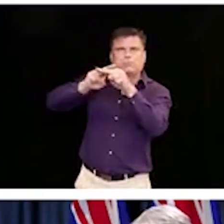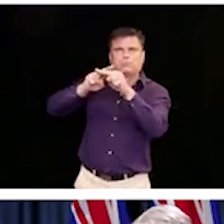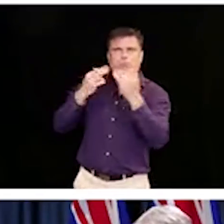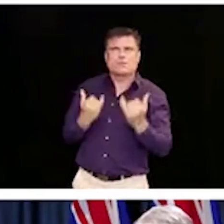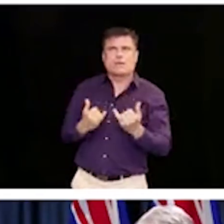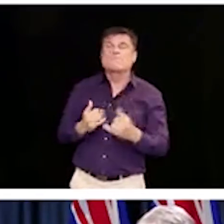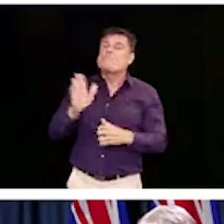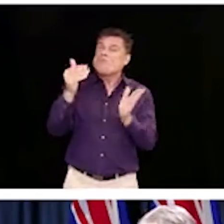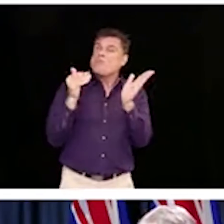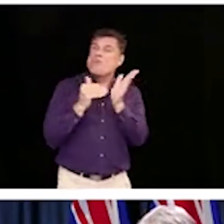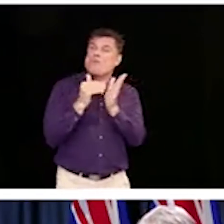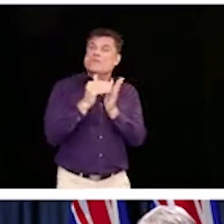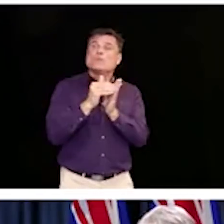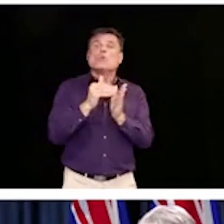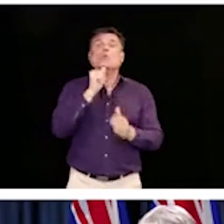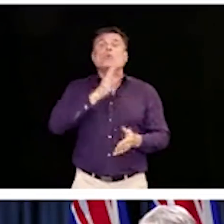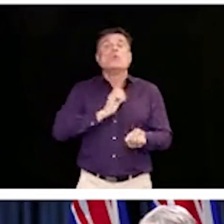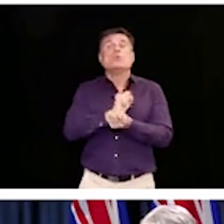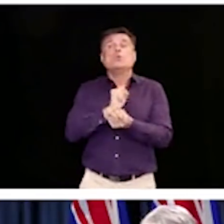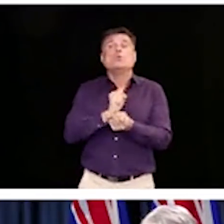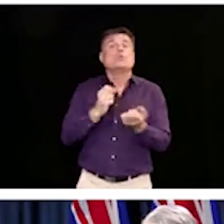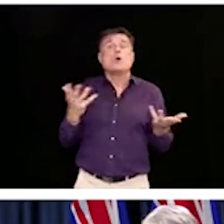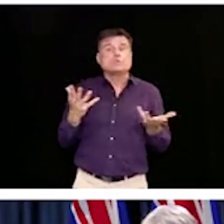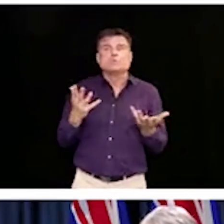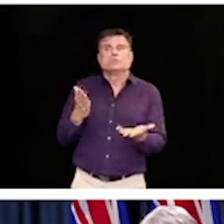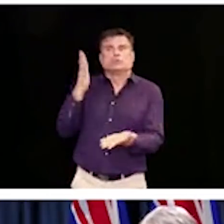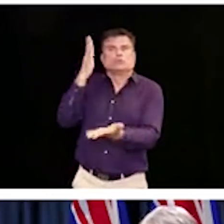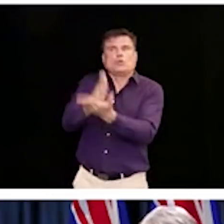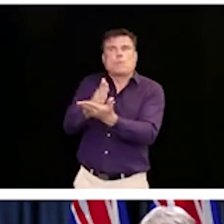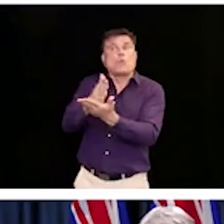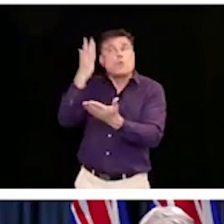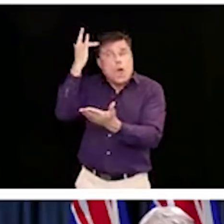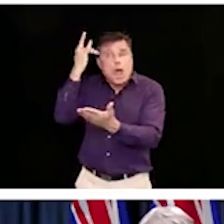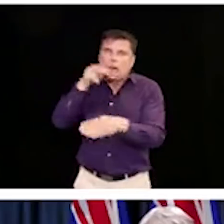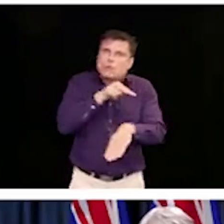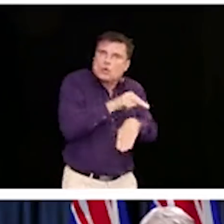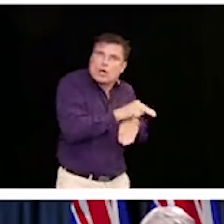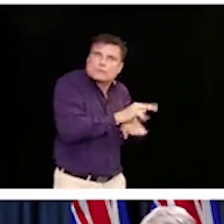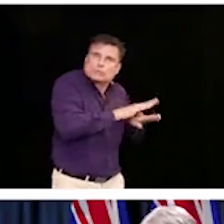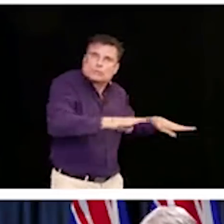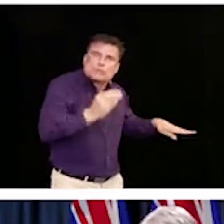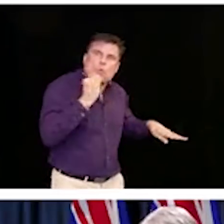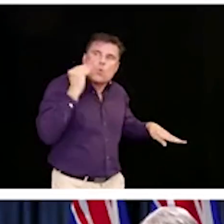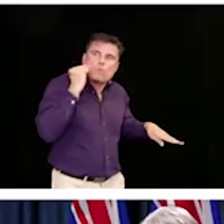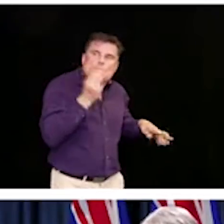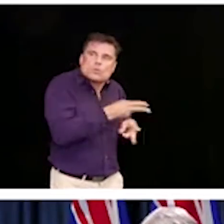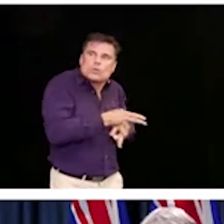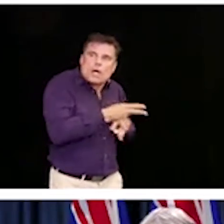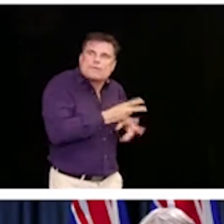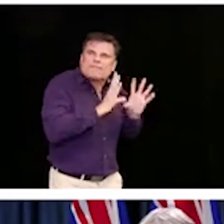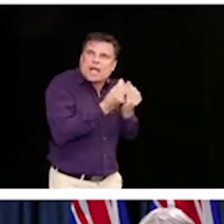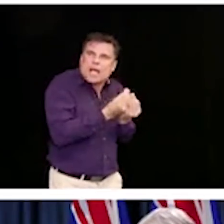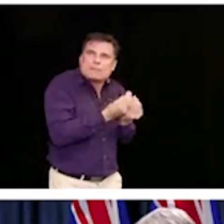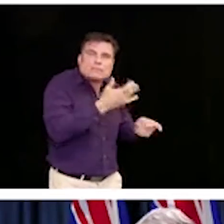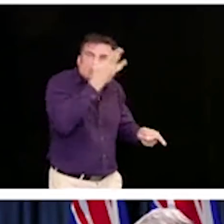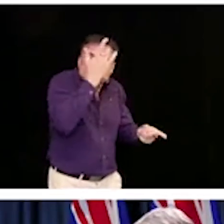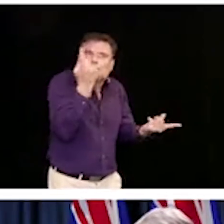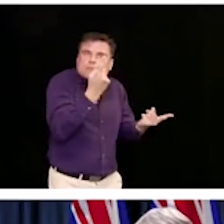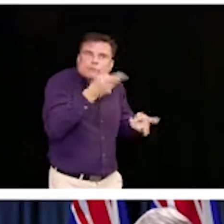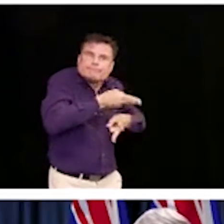important to remember that often women have to leave the workforce to provide care for children or people who are sick and sick